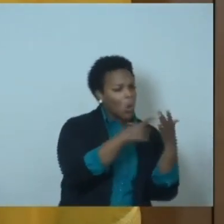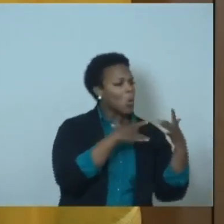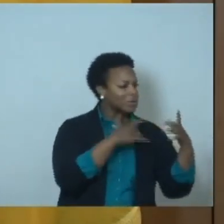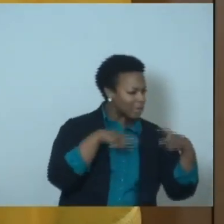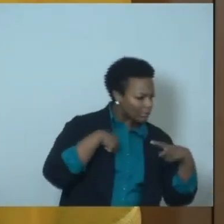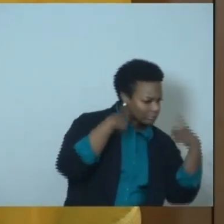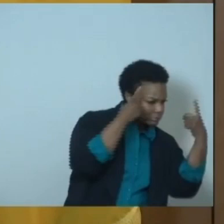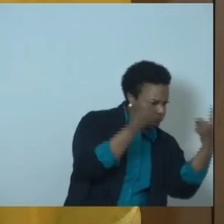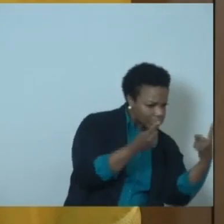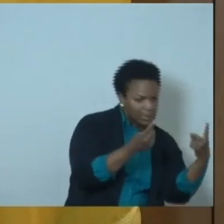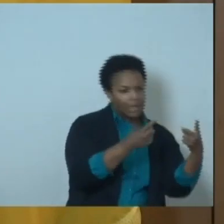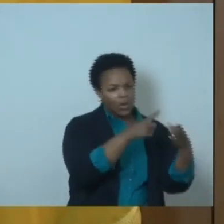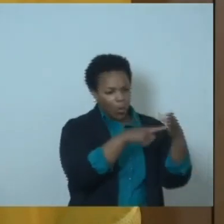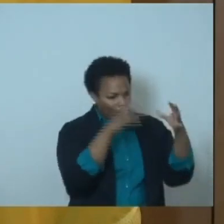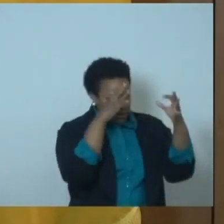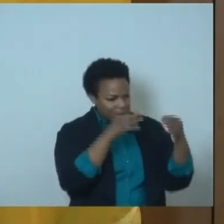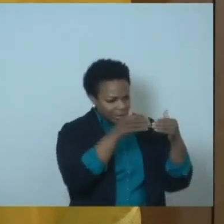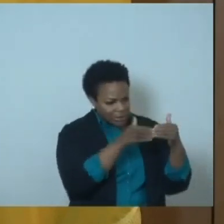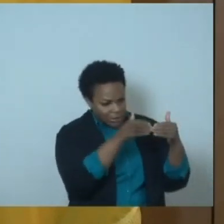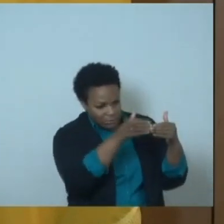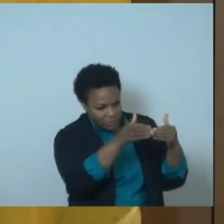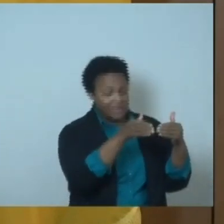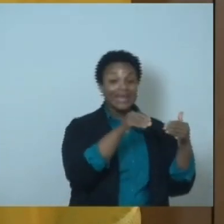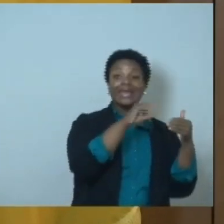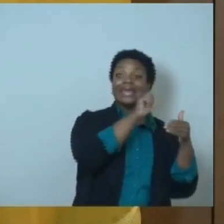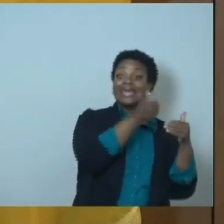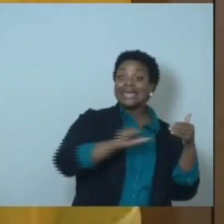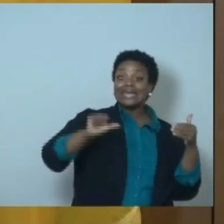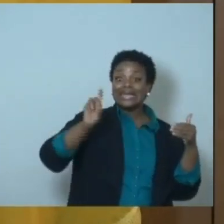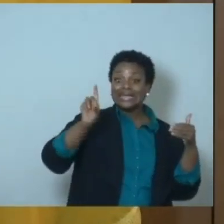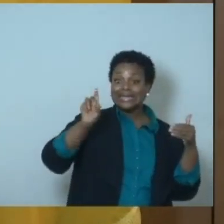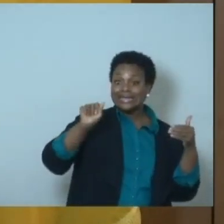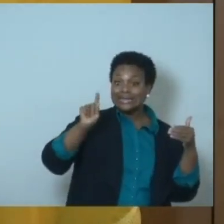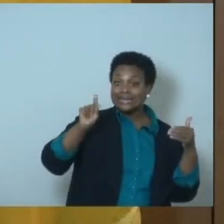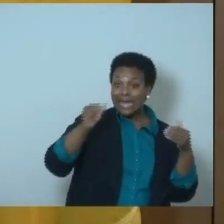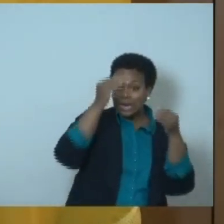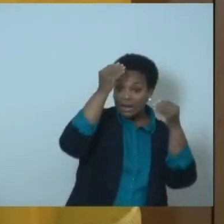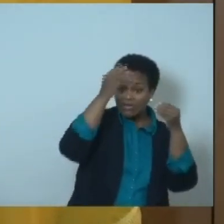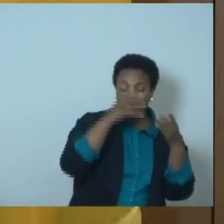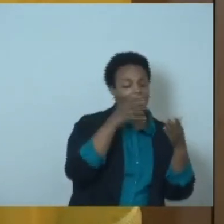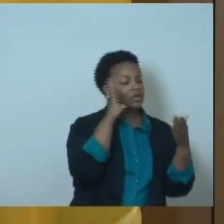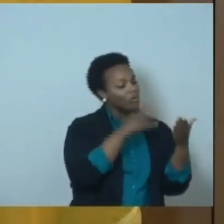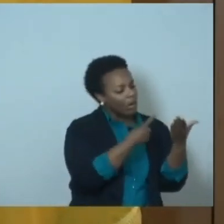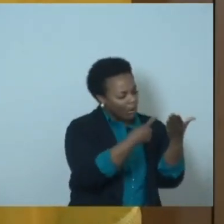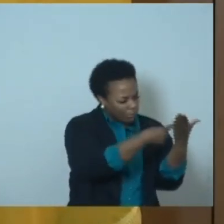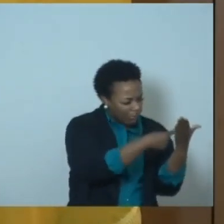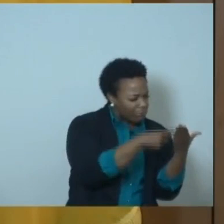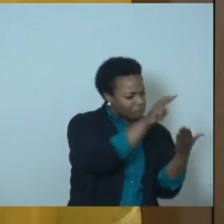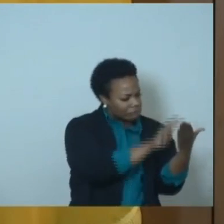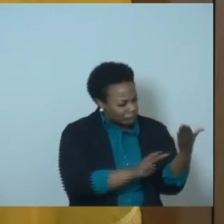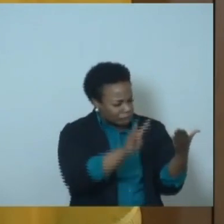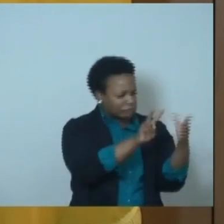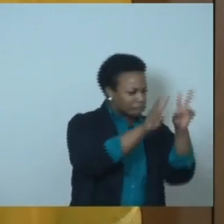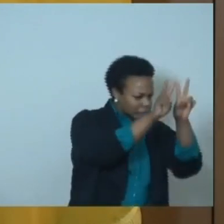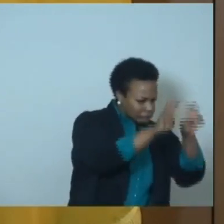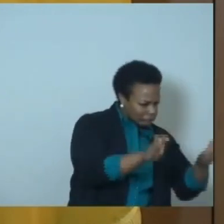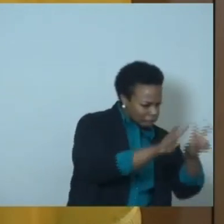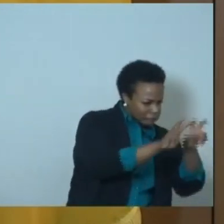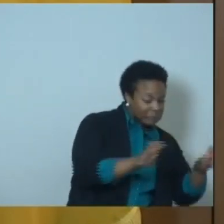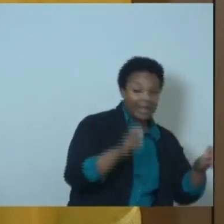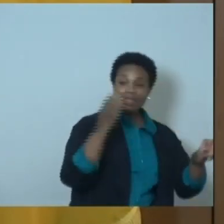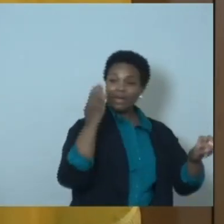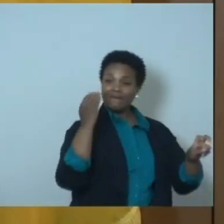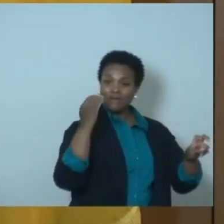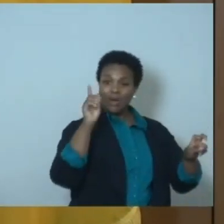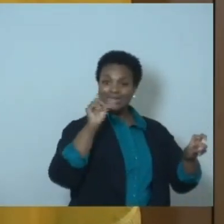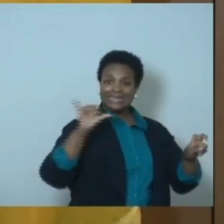also participate in reviewing the data. But that's what we're projecting still, some relaxing of the 14-day requirements